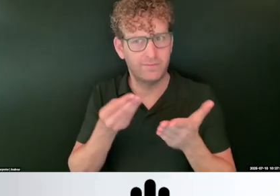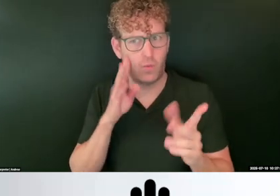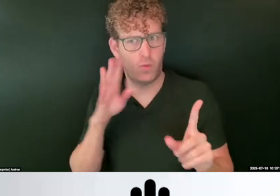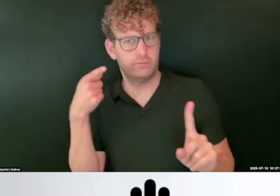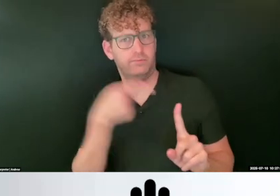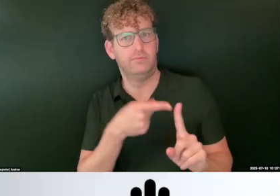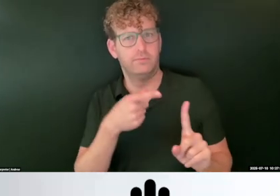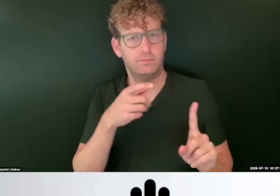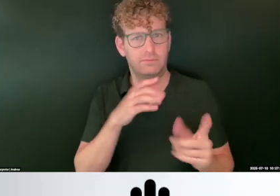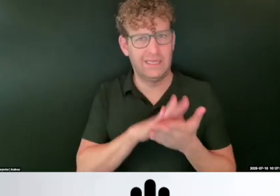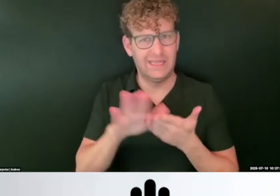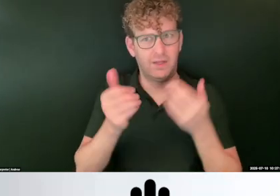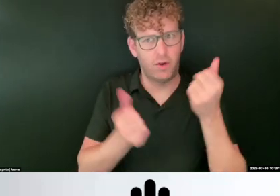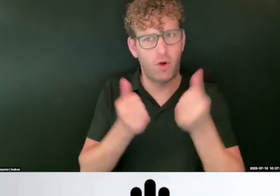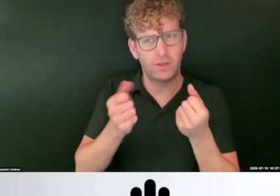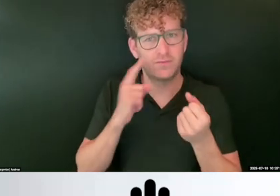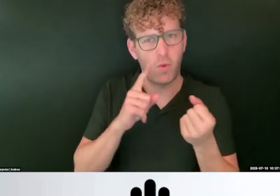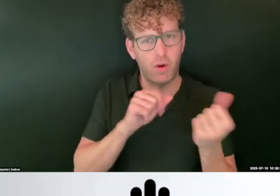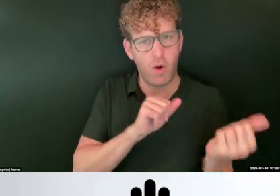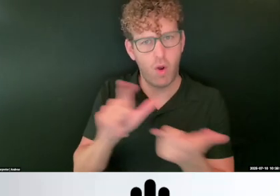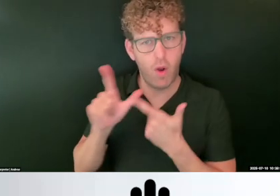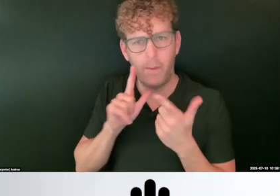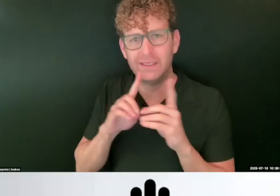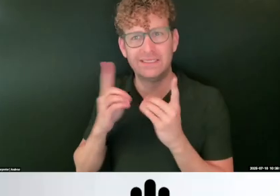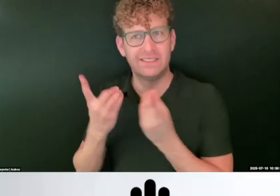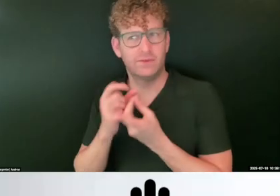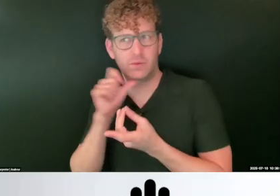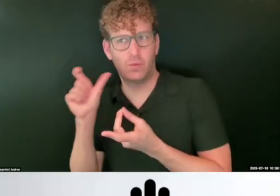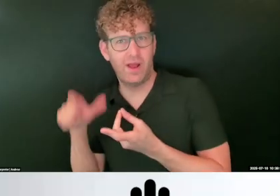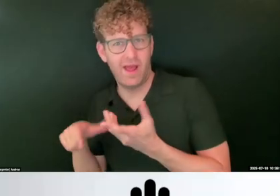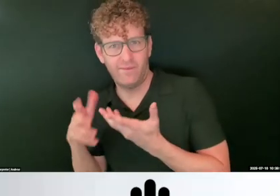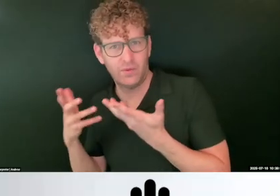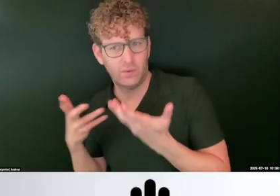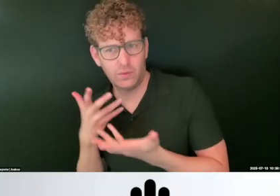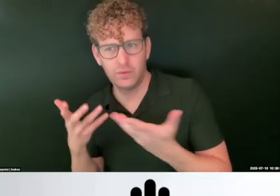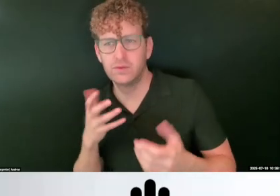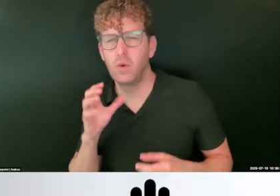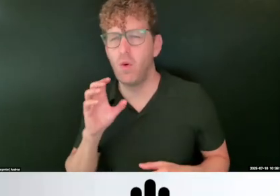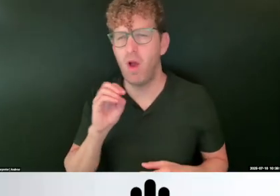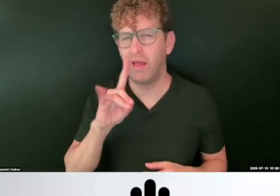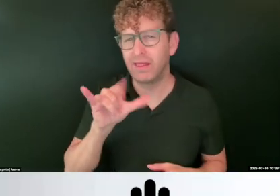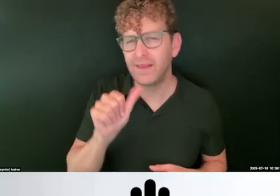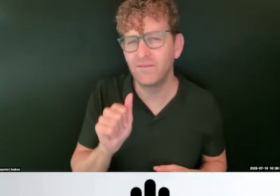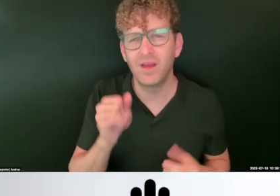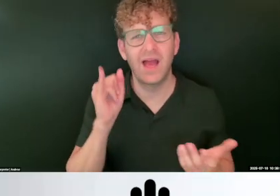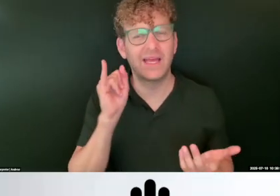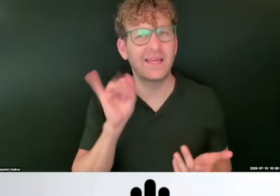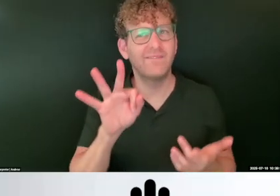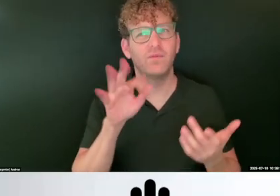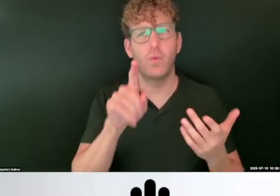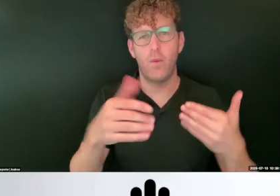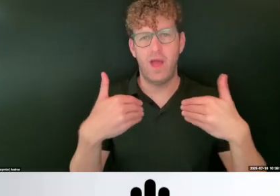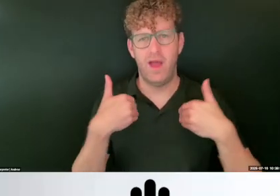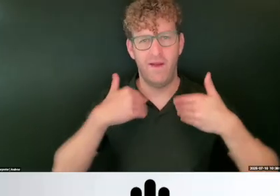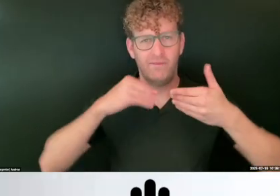that. So I think Olivia, if you want to, if you have the numbers in terms of where it's